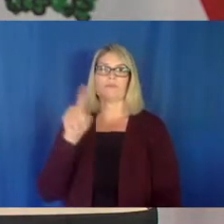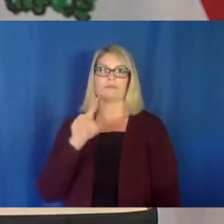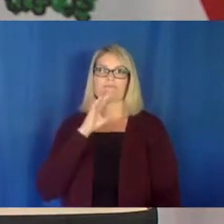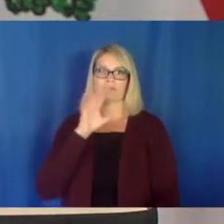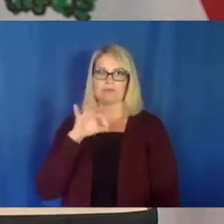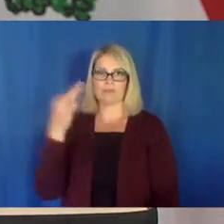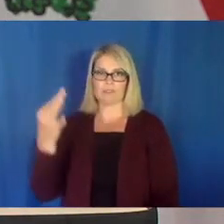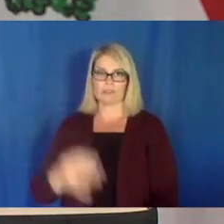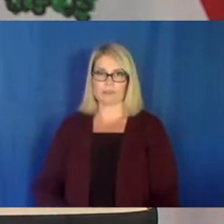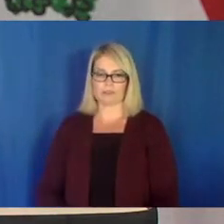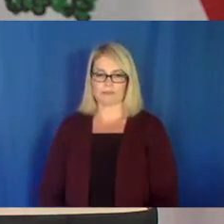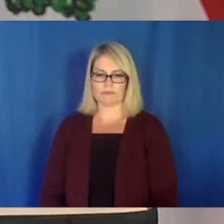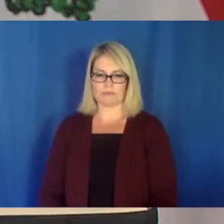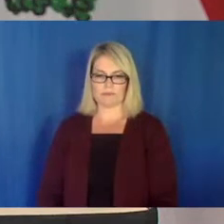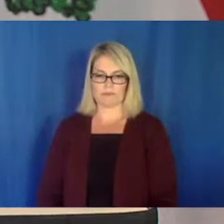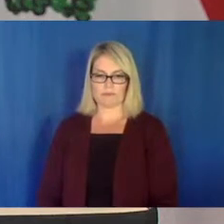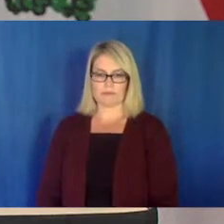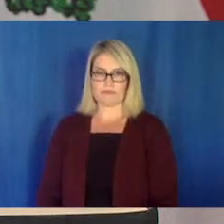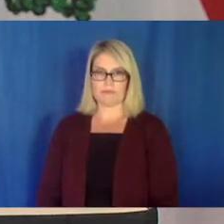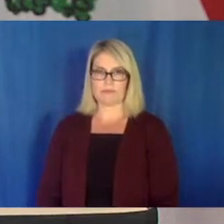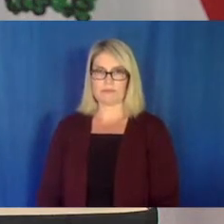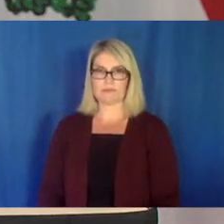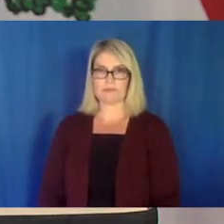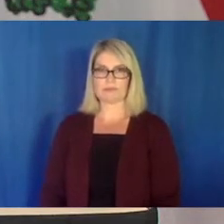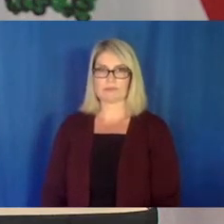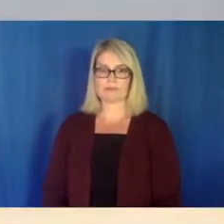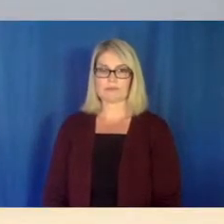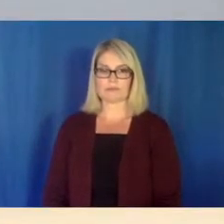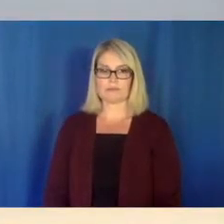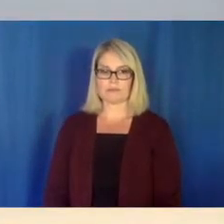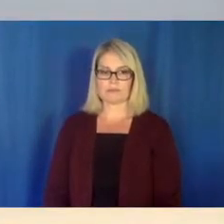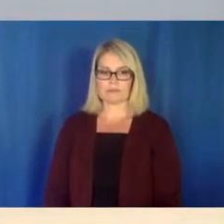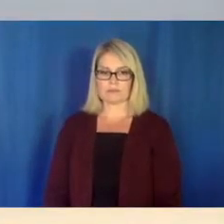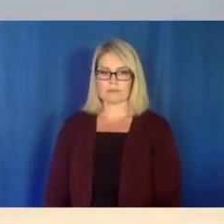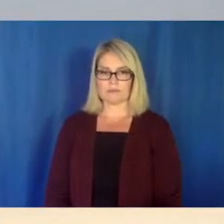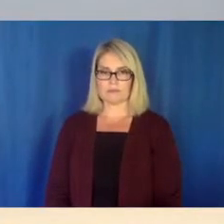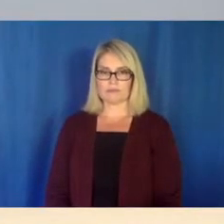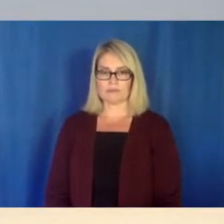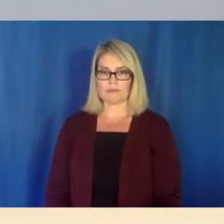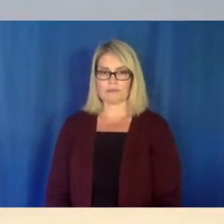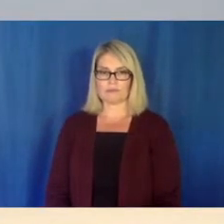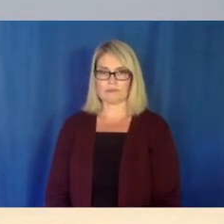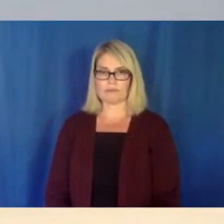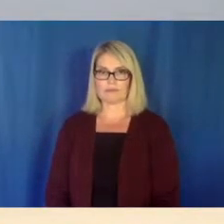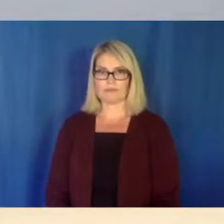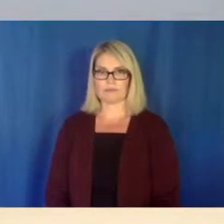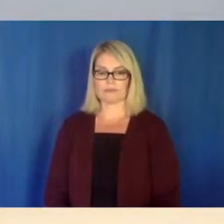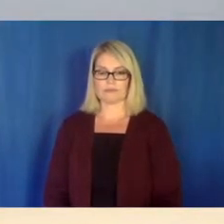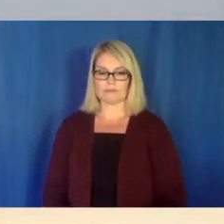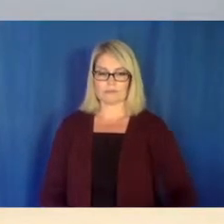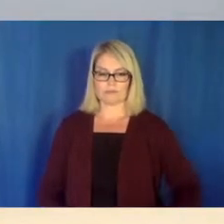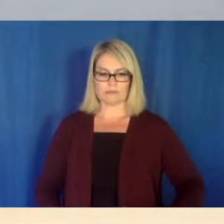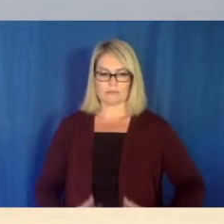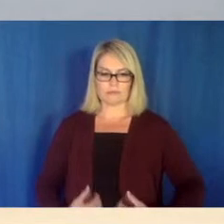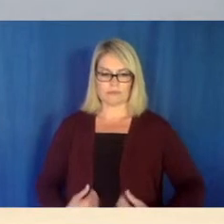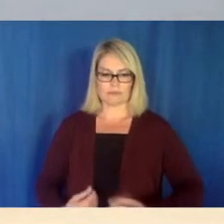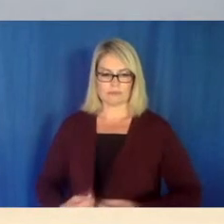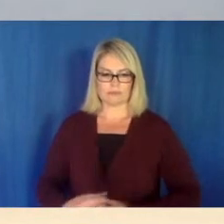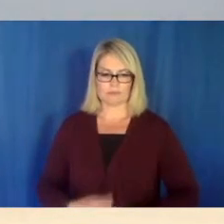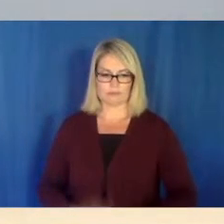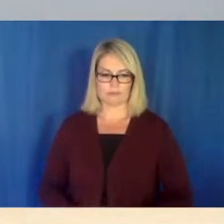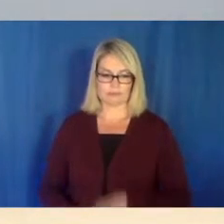Morrison. Vous avez déjà parlé de ce sujet en anglais, mais j'aimerais l'entendre en français, s'il vous plaît. Alors, pourquoi,